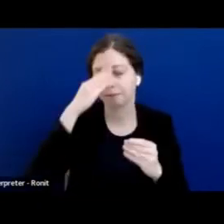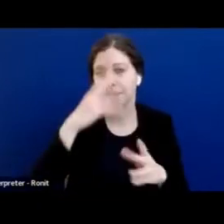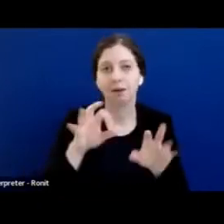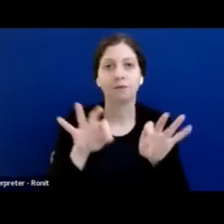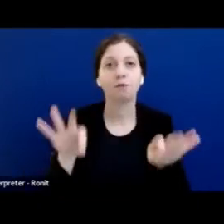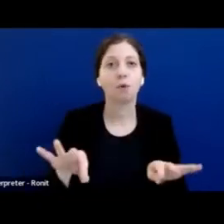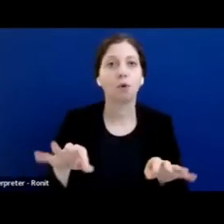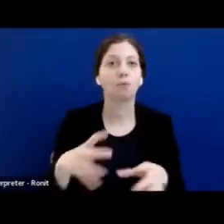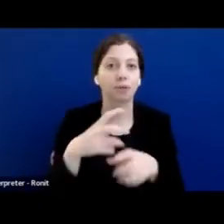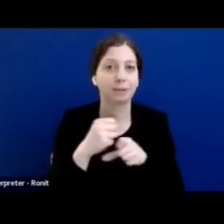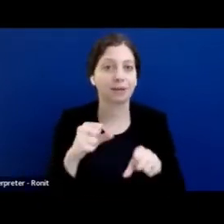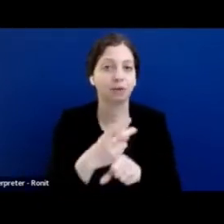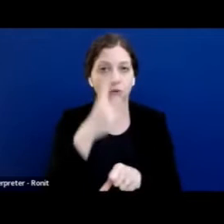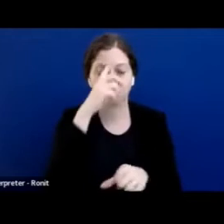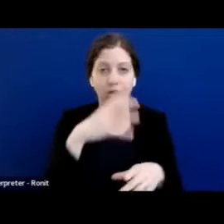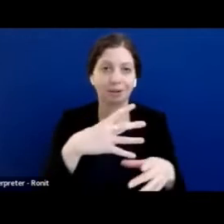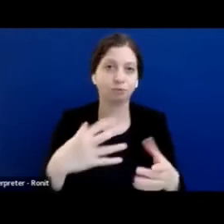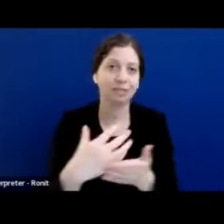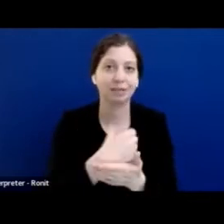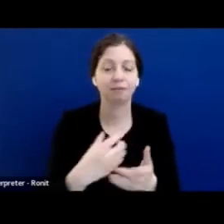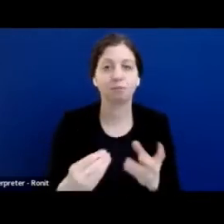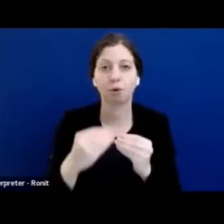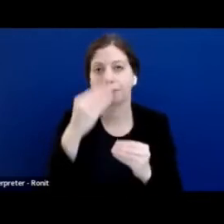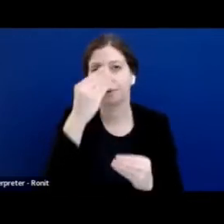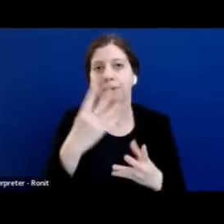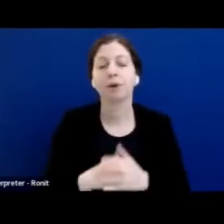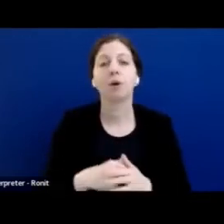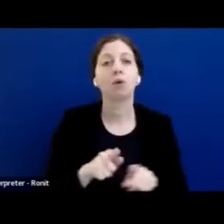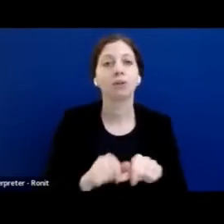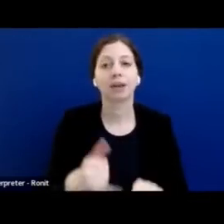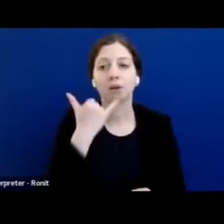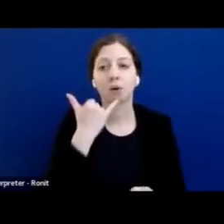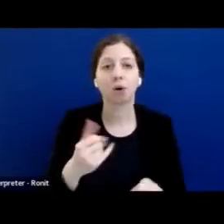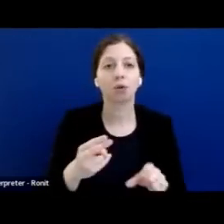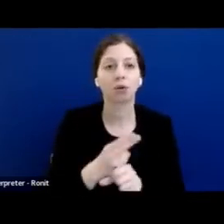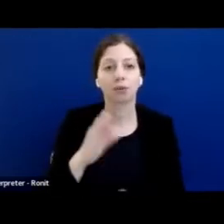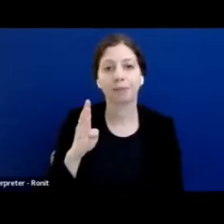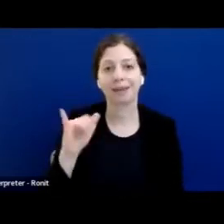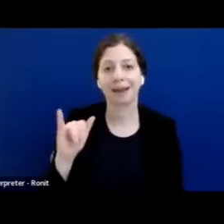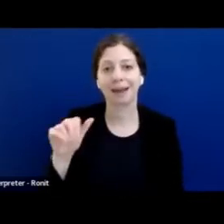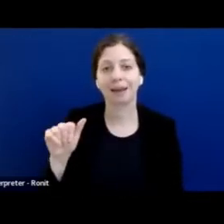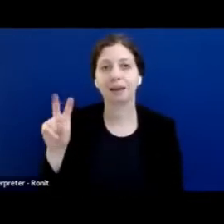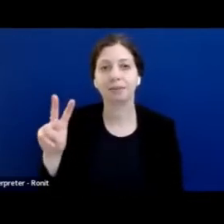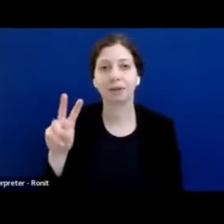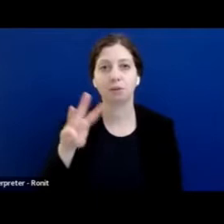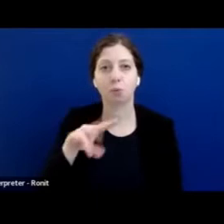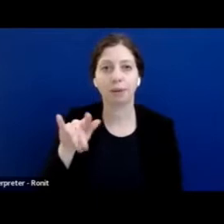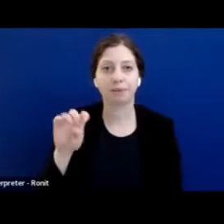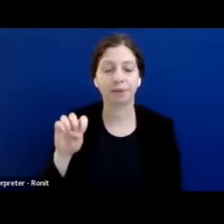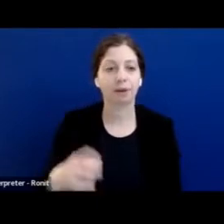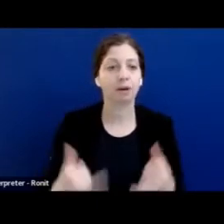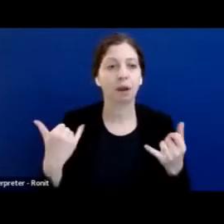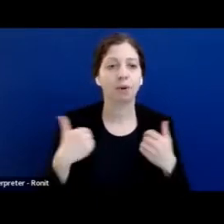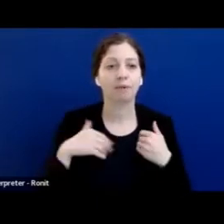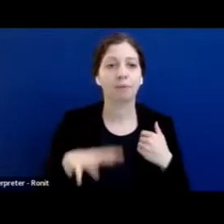use to receive additional information. They also can call or use BIAV's website. Right now, we have about a